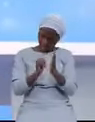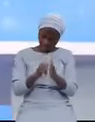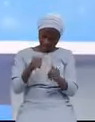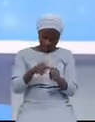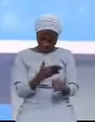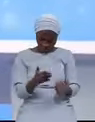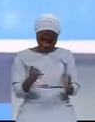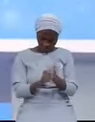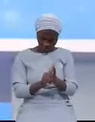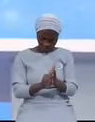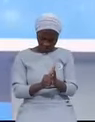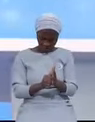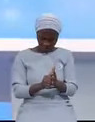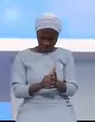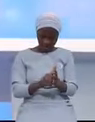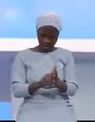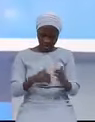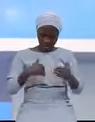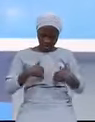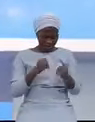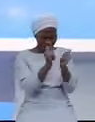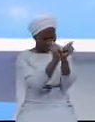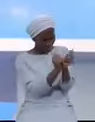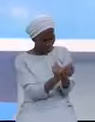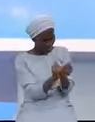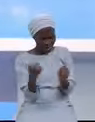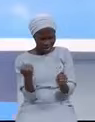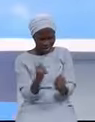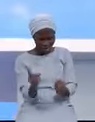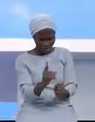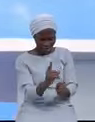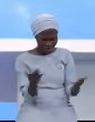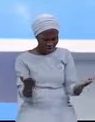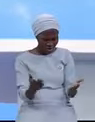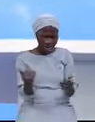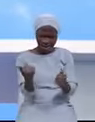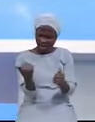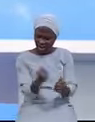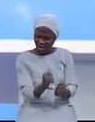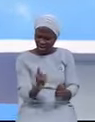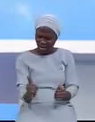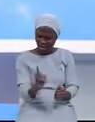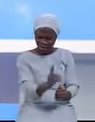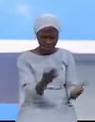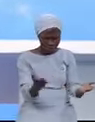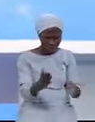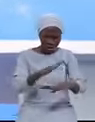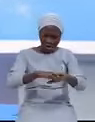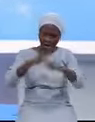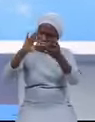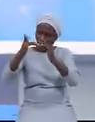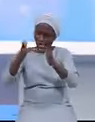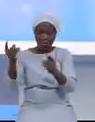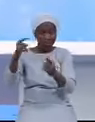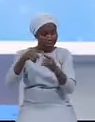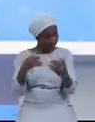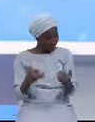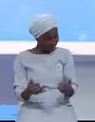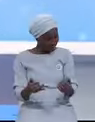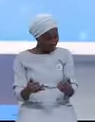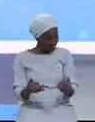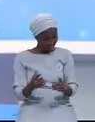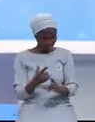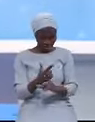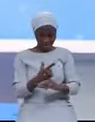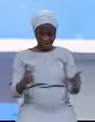had bound anyone, anyone here, anyone online, until this time,